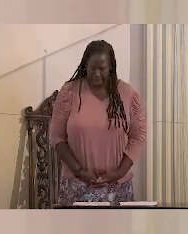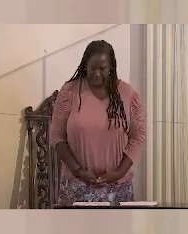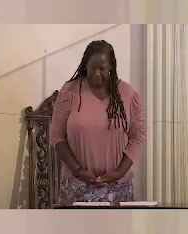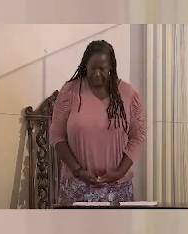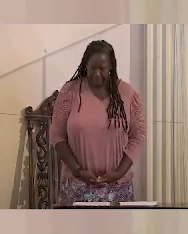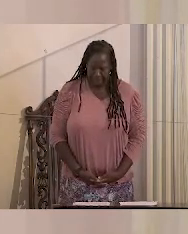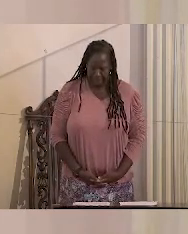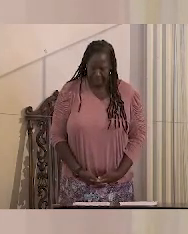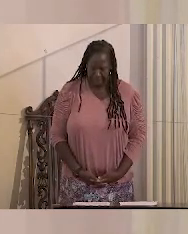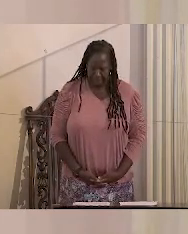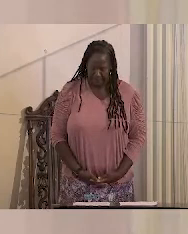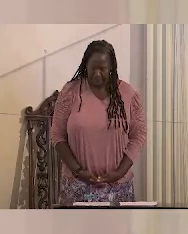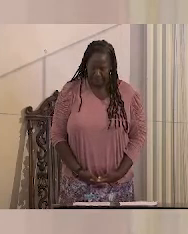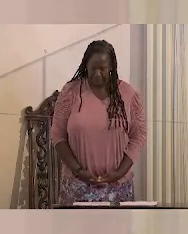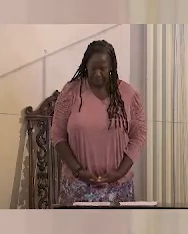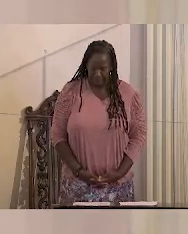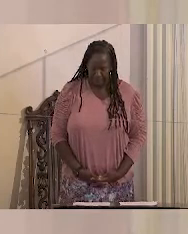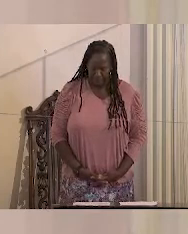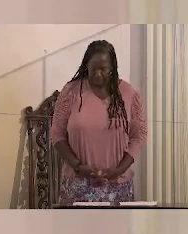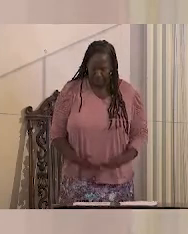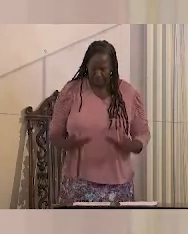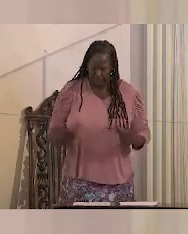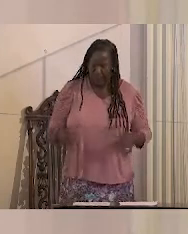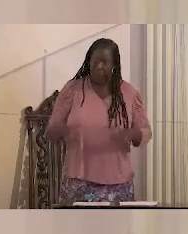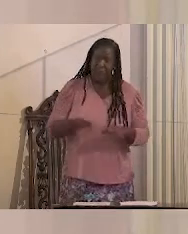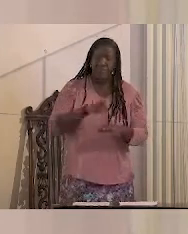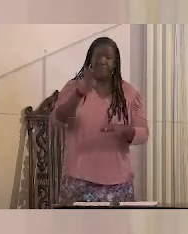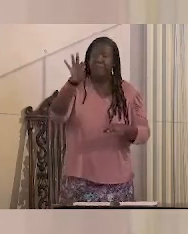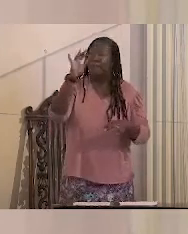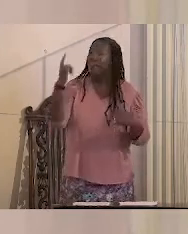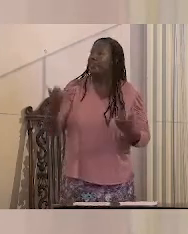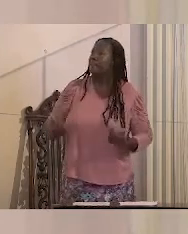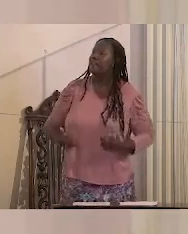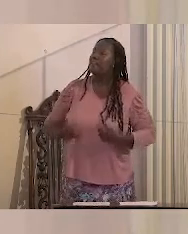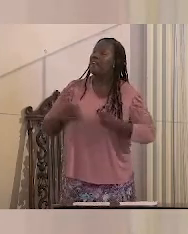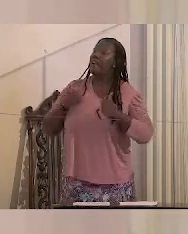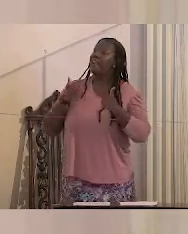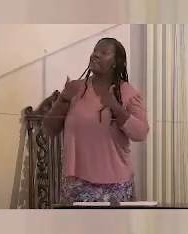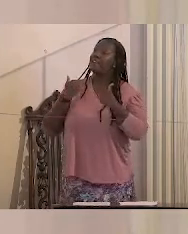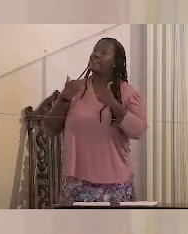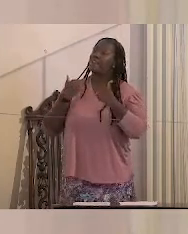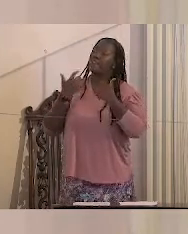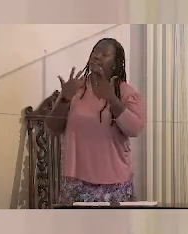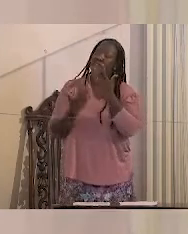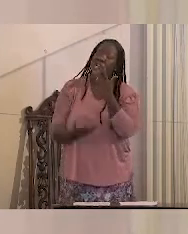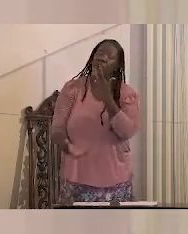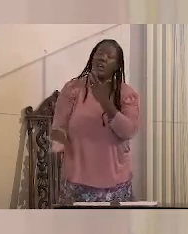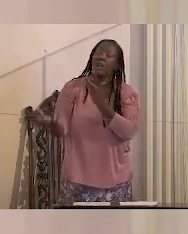O thou Spirit of life, come unto us